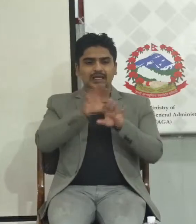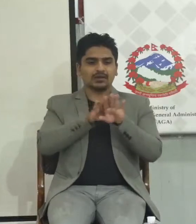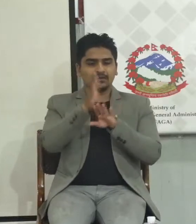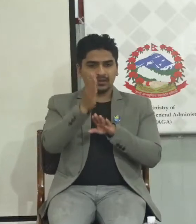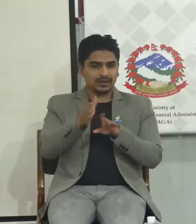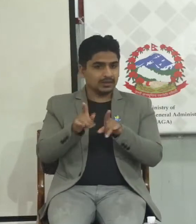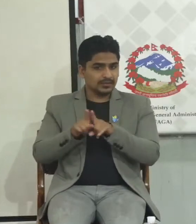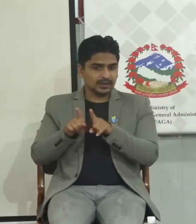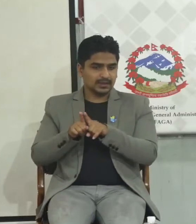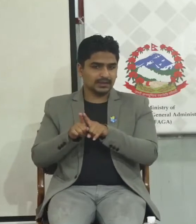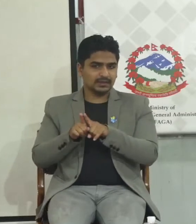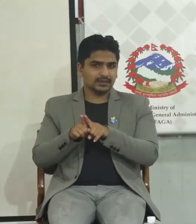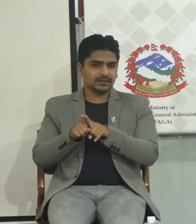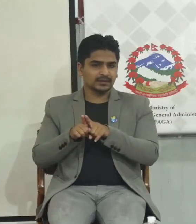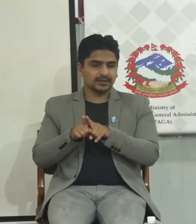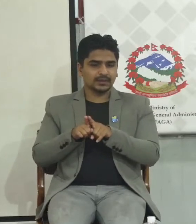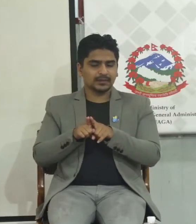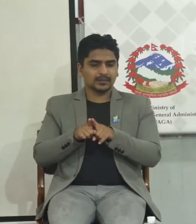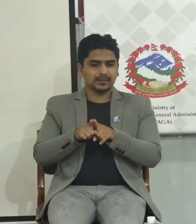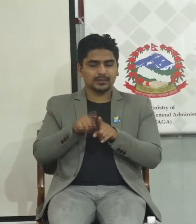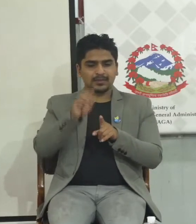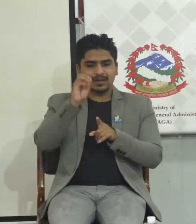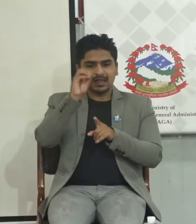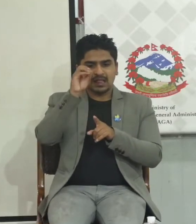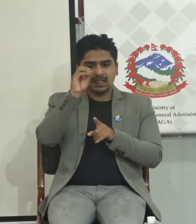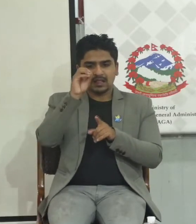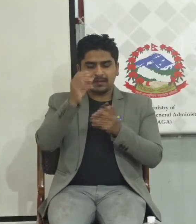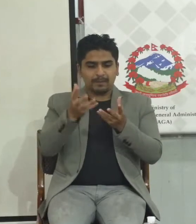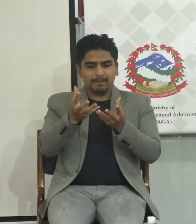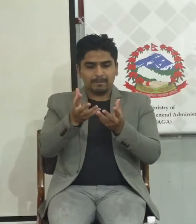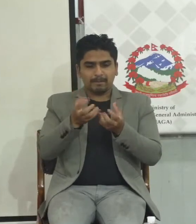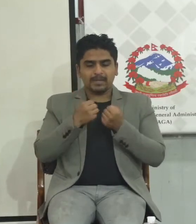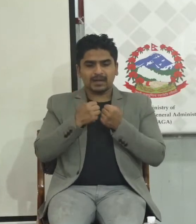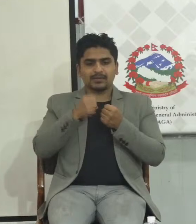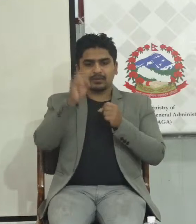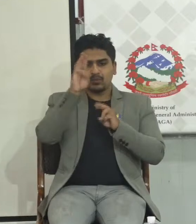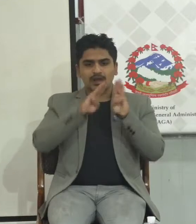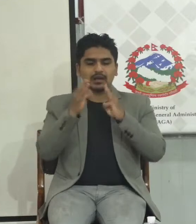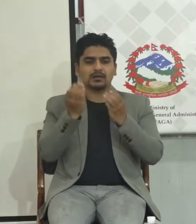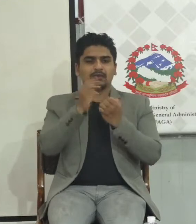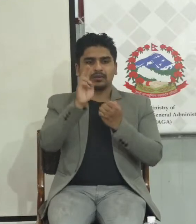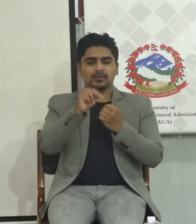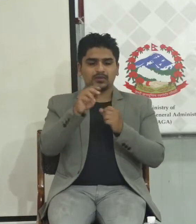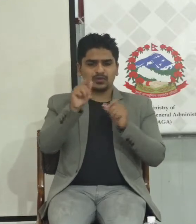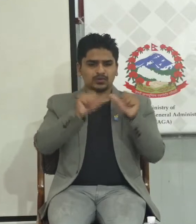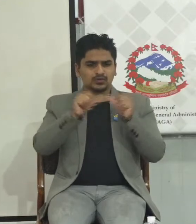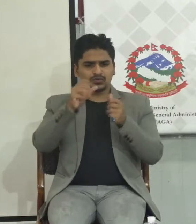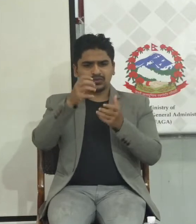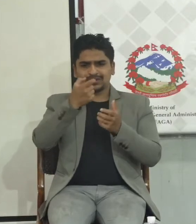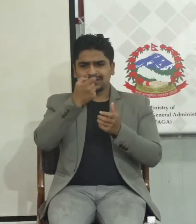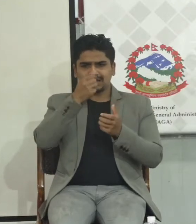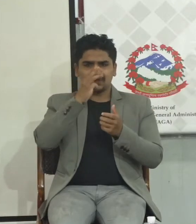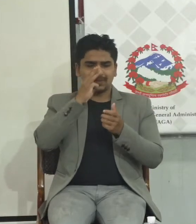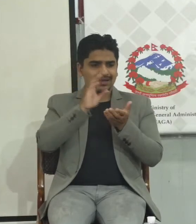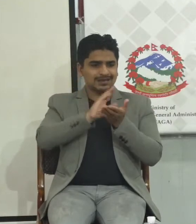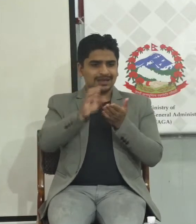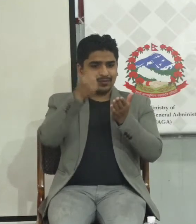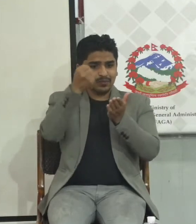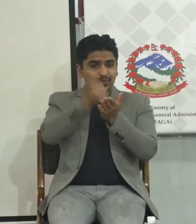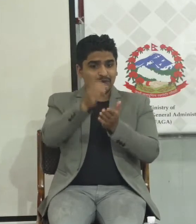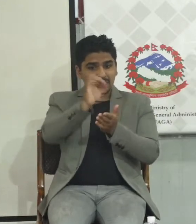recipients. For example, if there is no soap, then what is the meaning of washing hand with the soap and